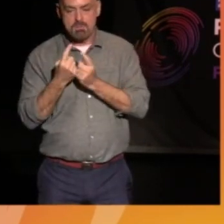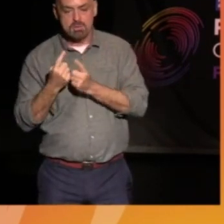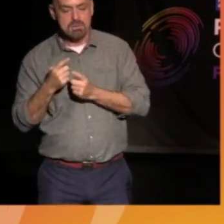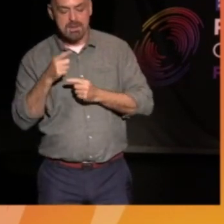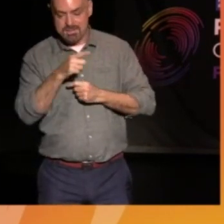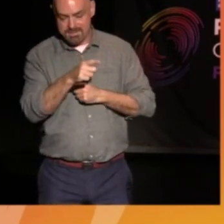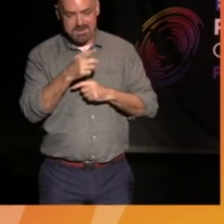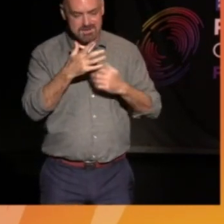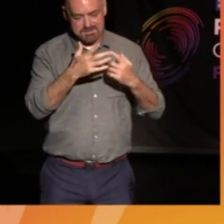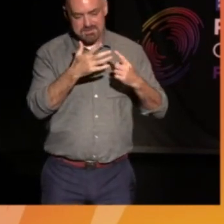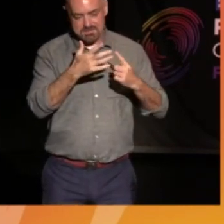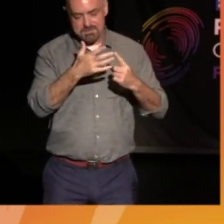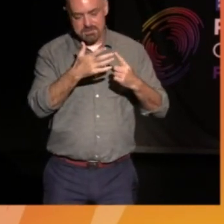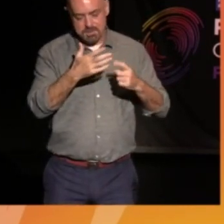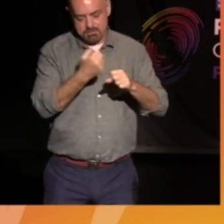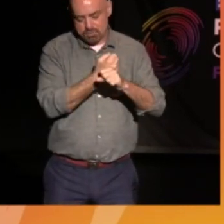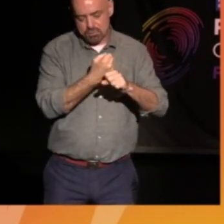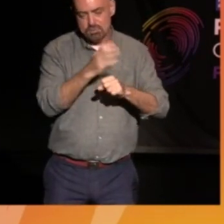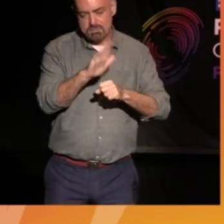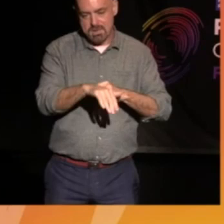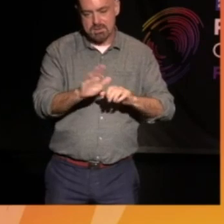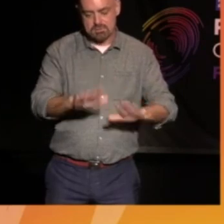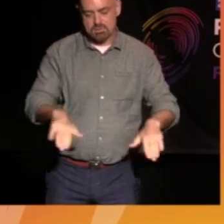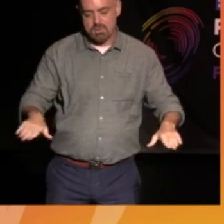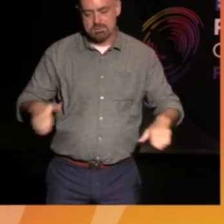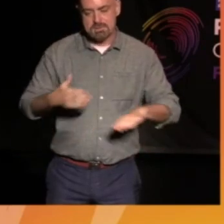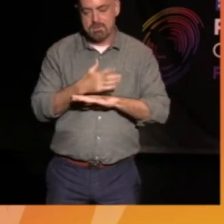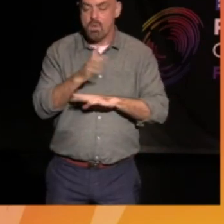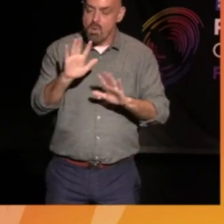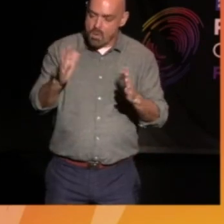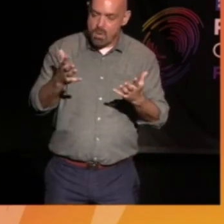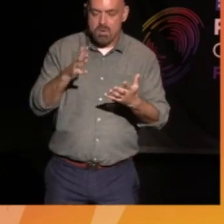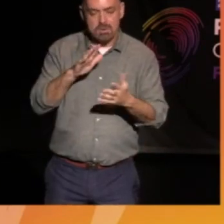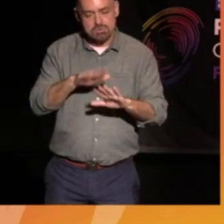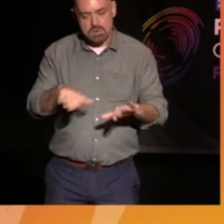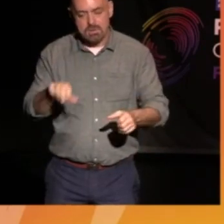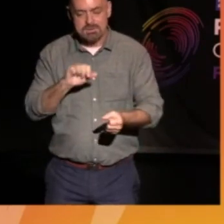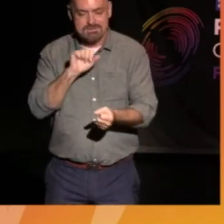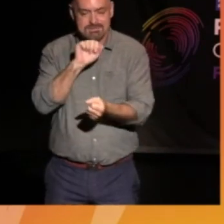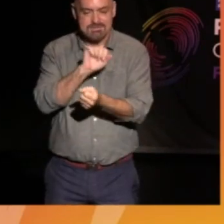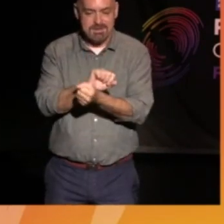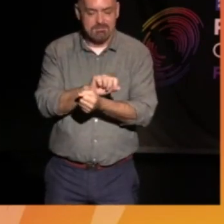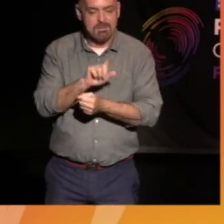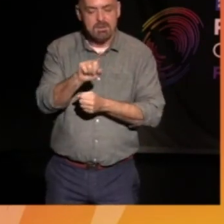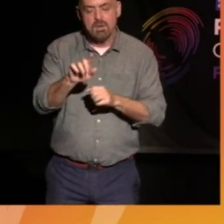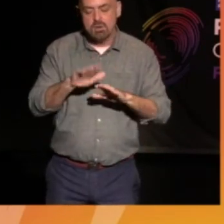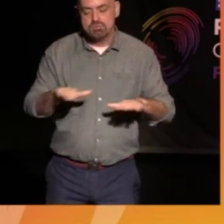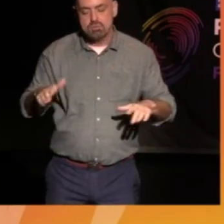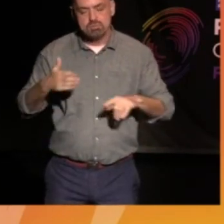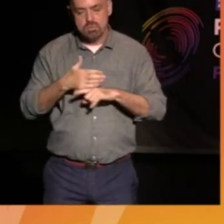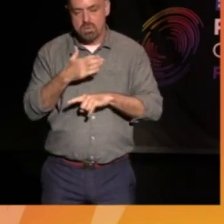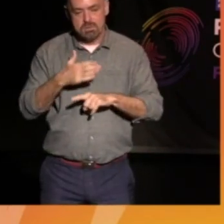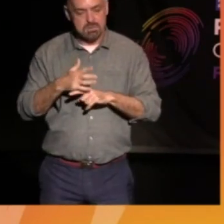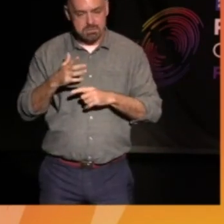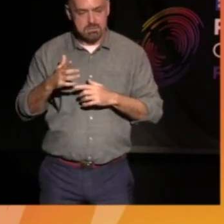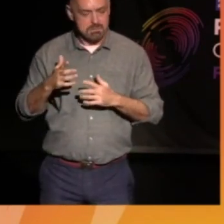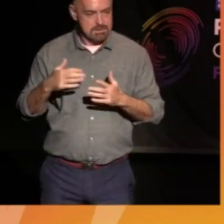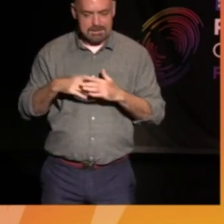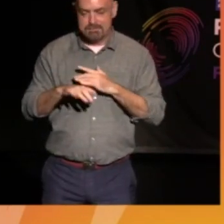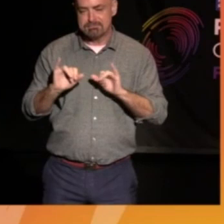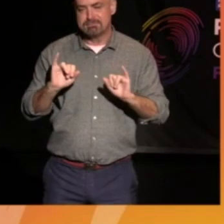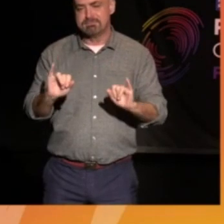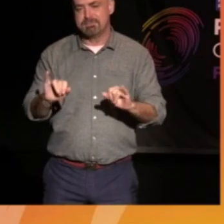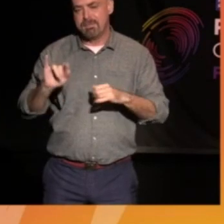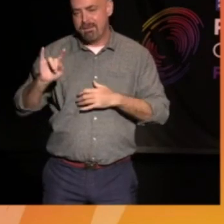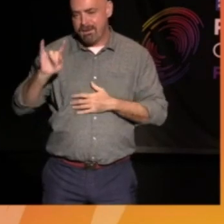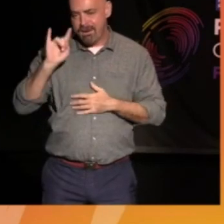are produced by child laborers or child slaves in some parts of the world. Children are working as domestic help in